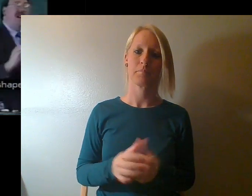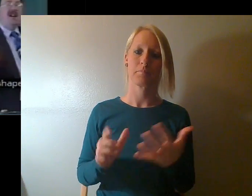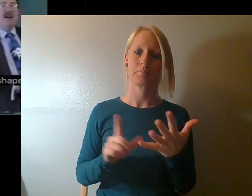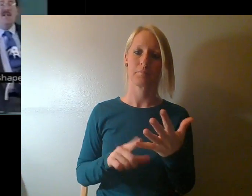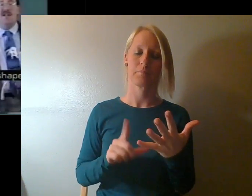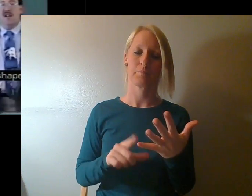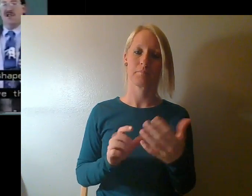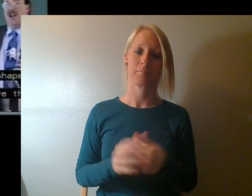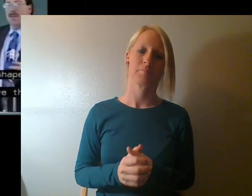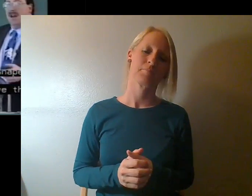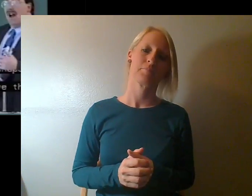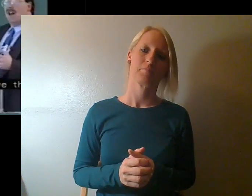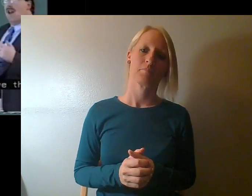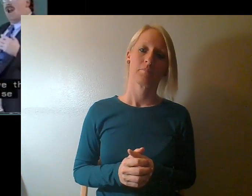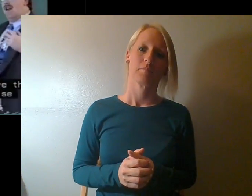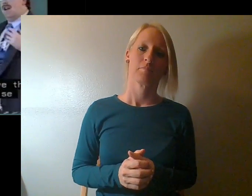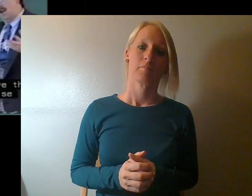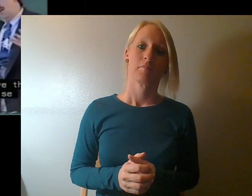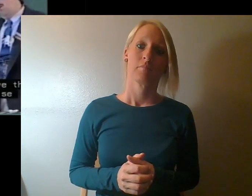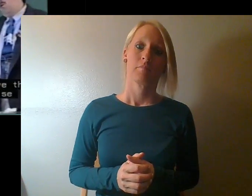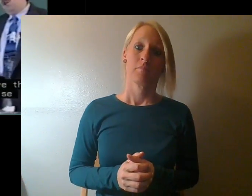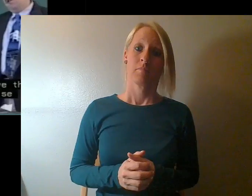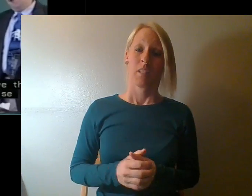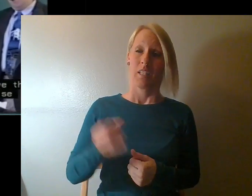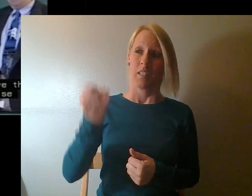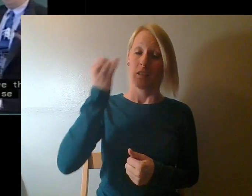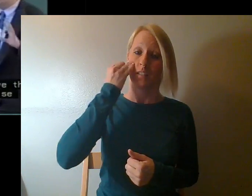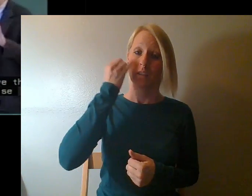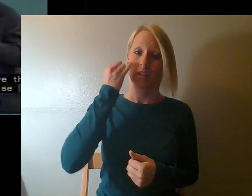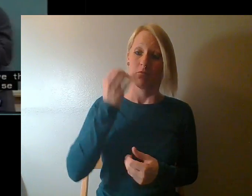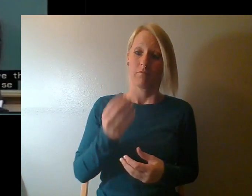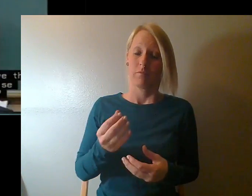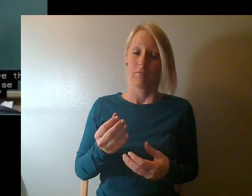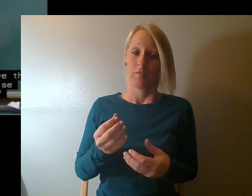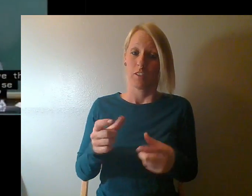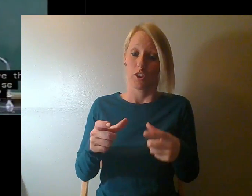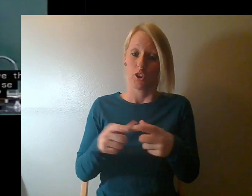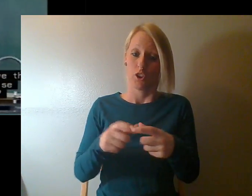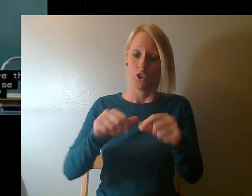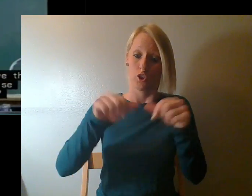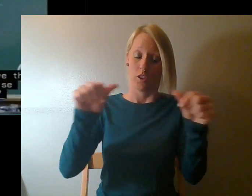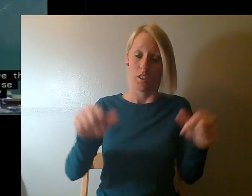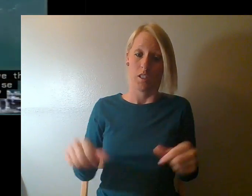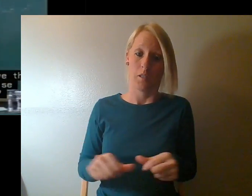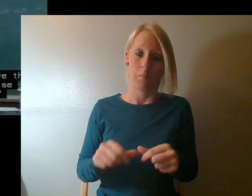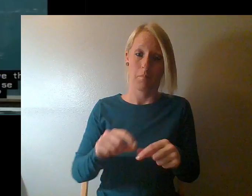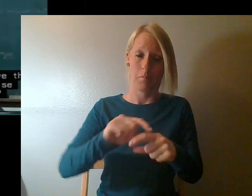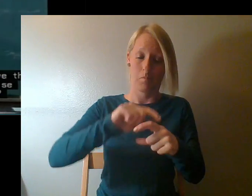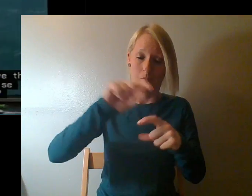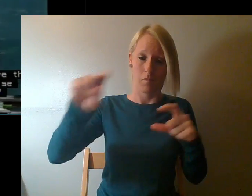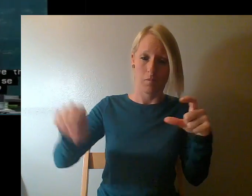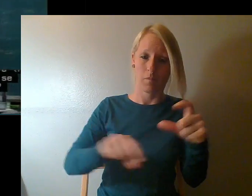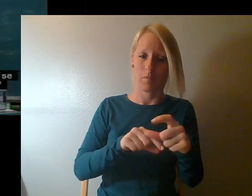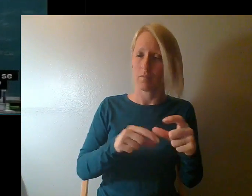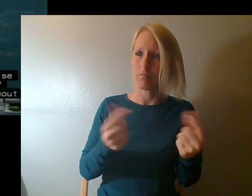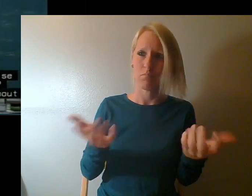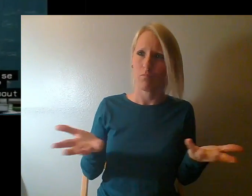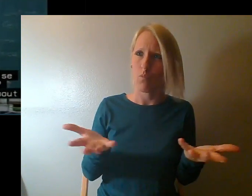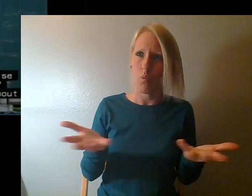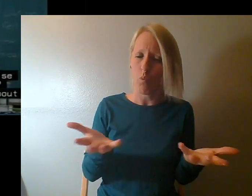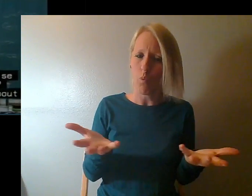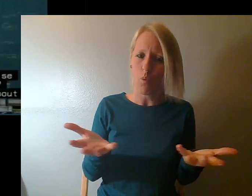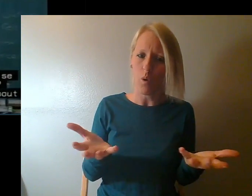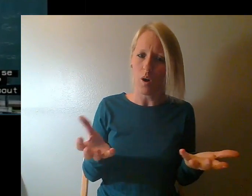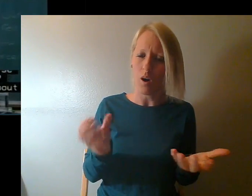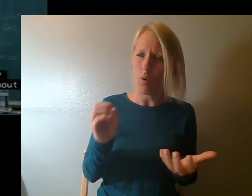But if it's going to give the cell shape, and what else does it what should it be then? All right? Remember, think